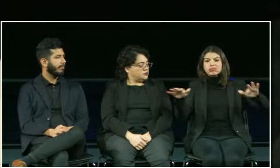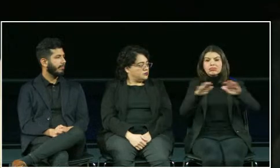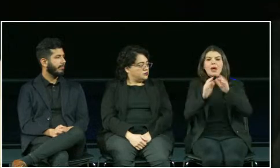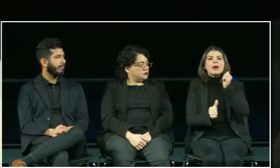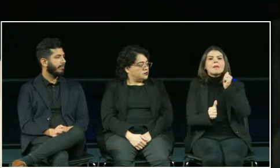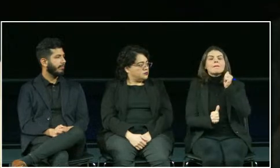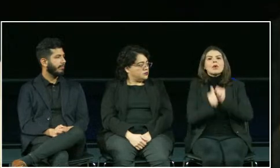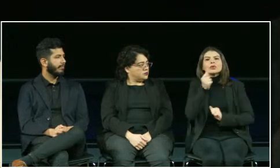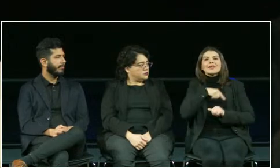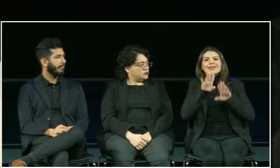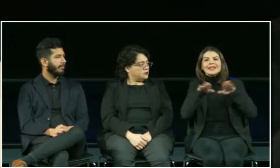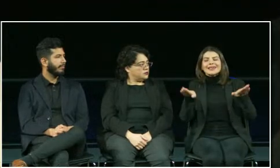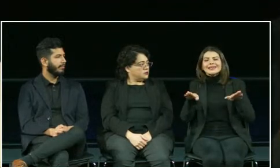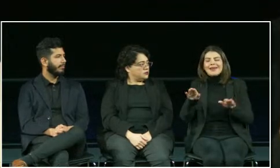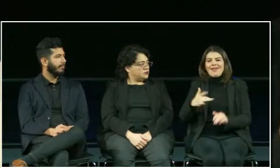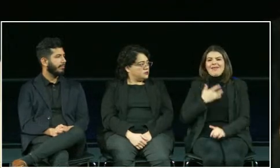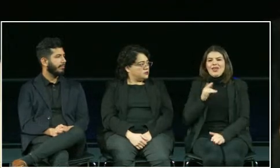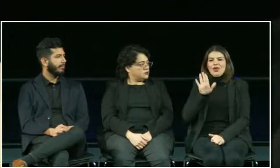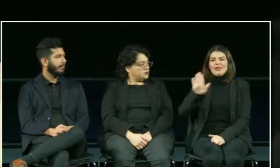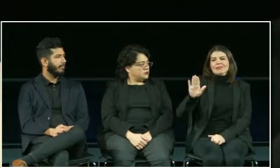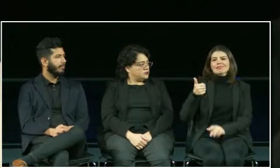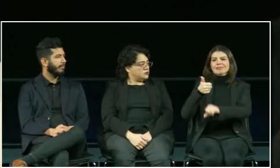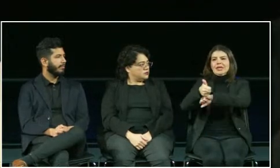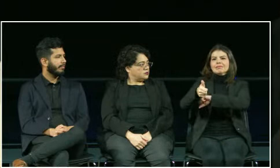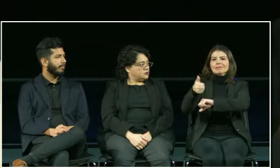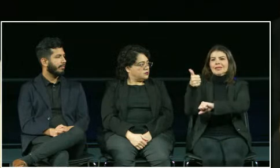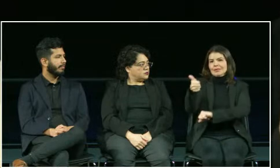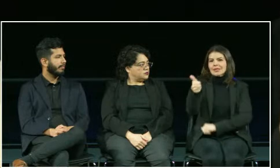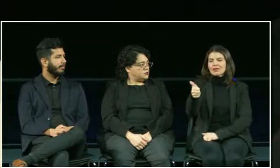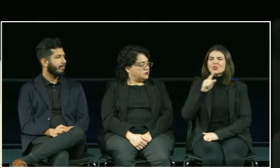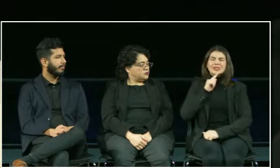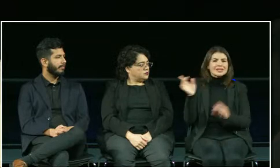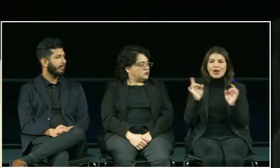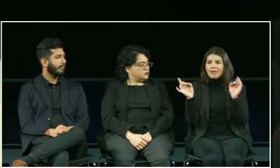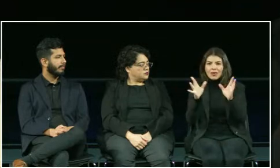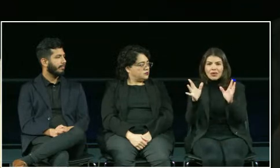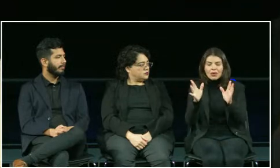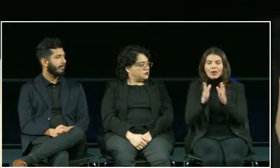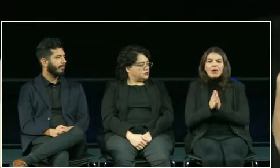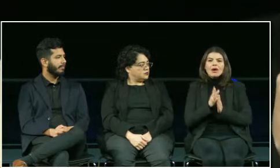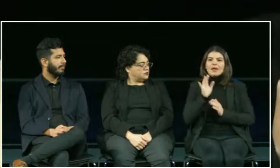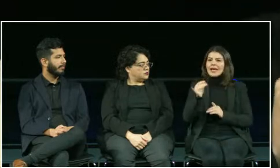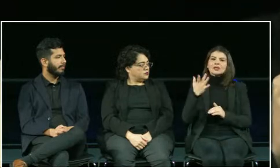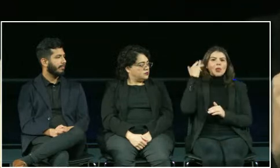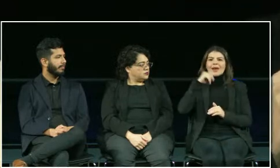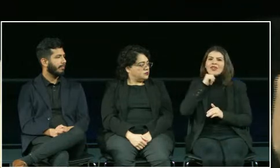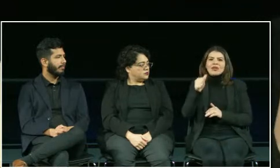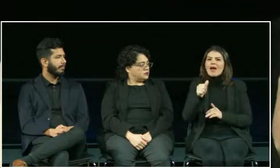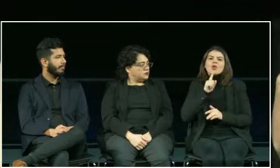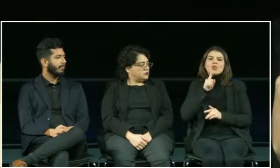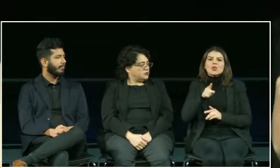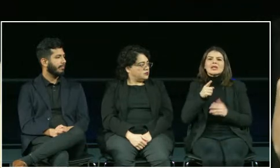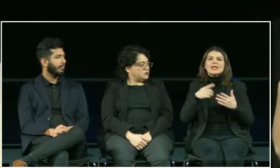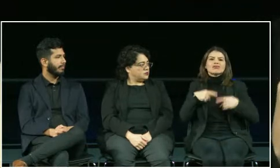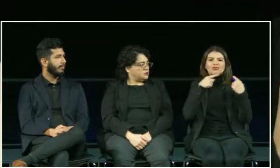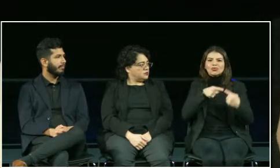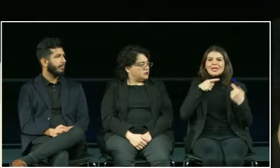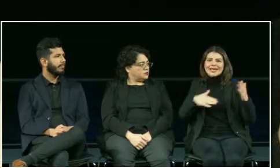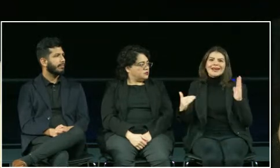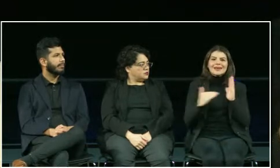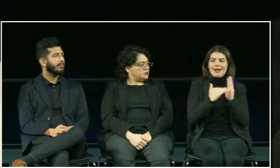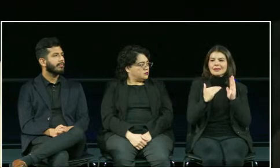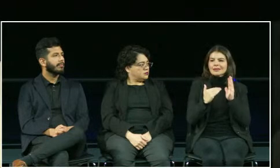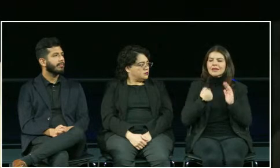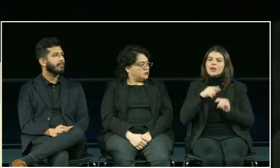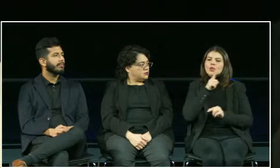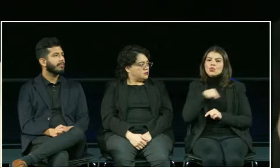tend to think this is their own fault, mm-hmm. which is terrible, because, and that's why they're not putting up a fight really, or because